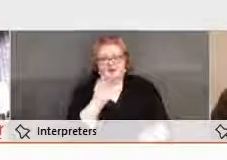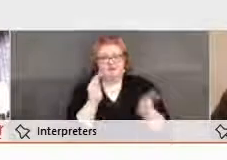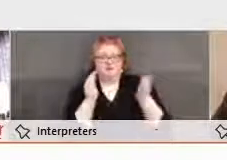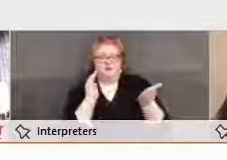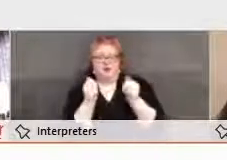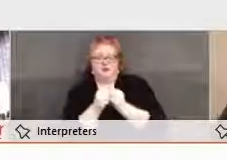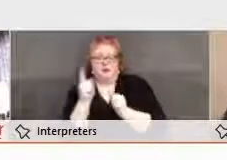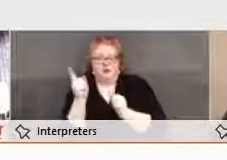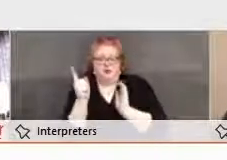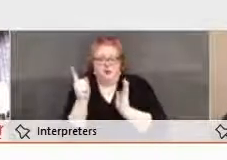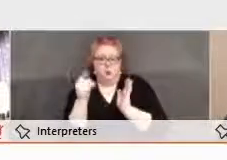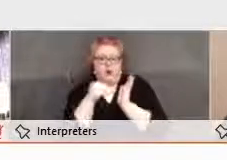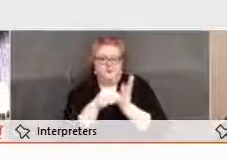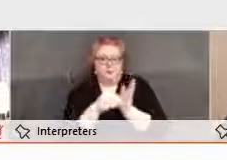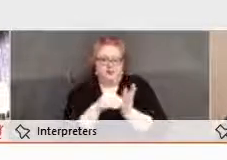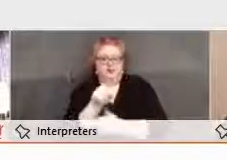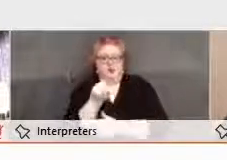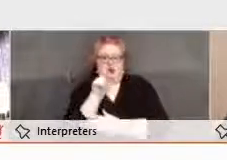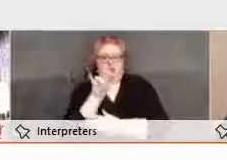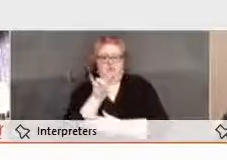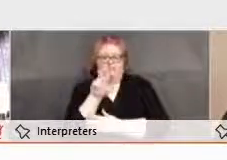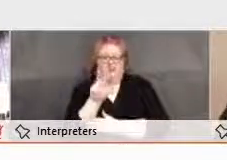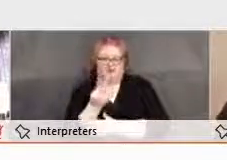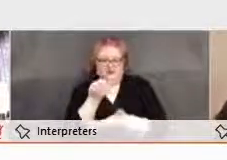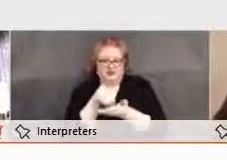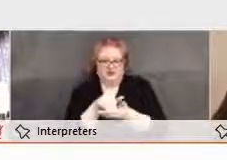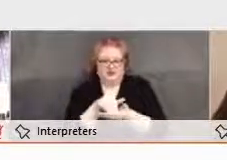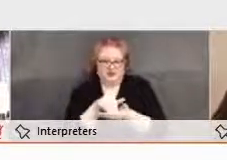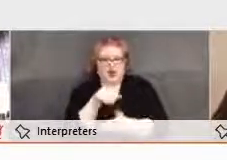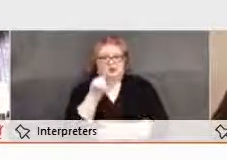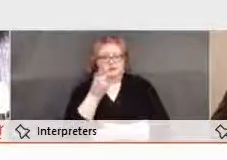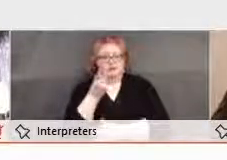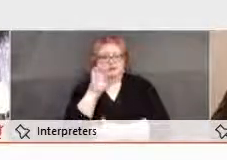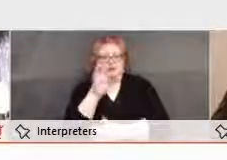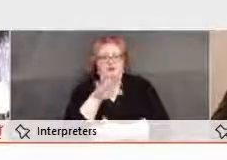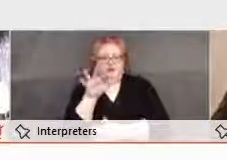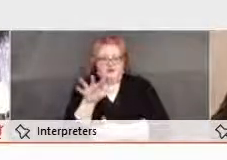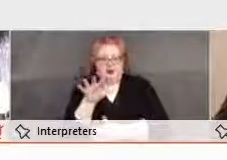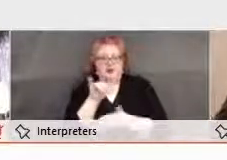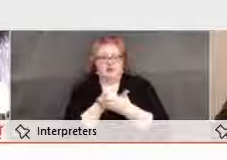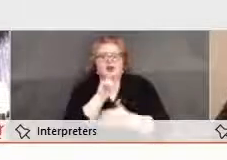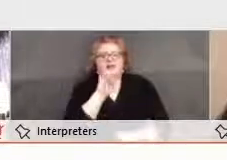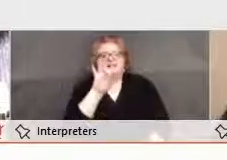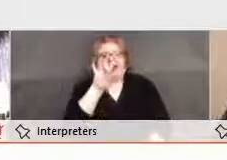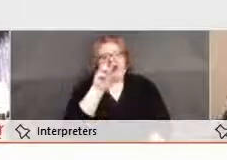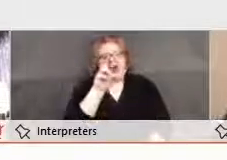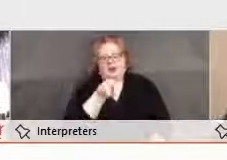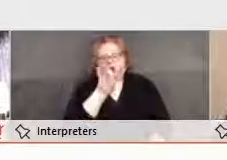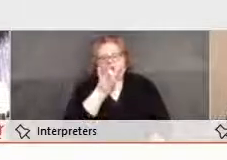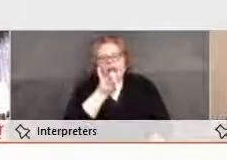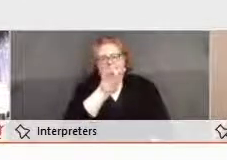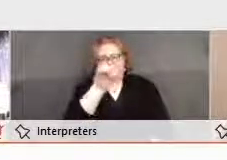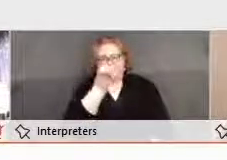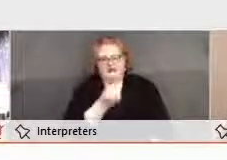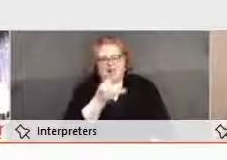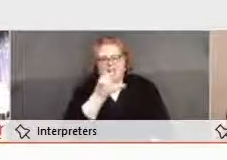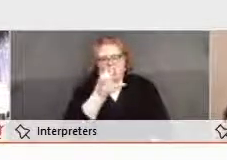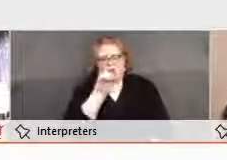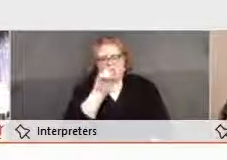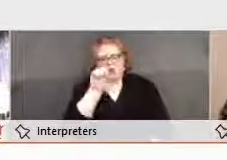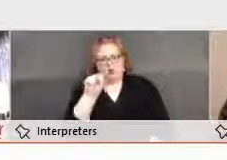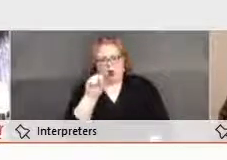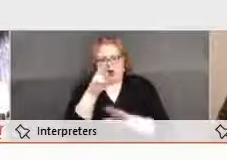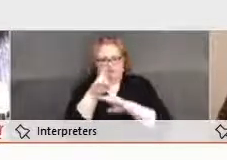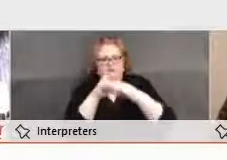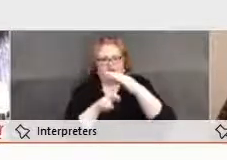$1,173,655. That represents an 80.8% loss ratio. And then in May, we